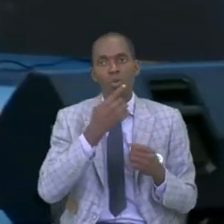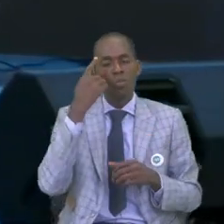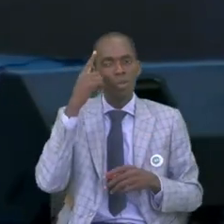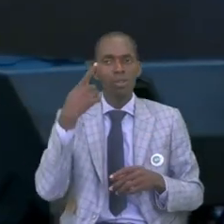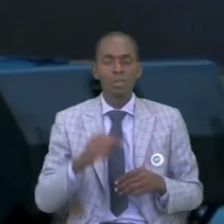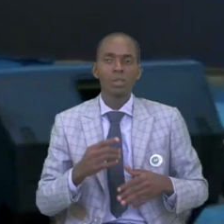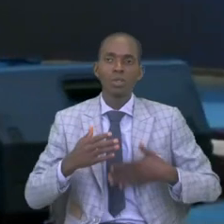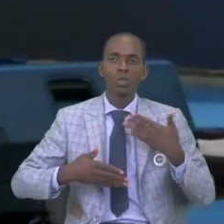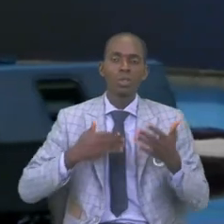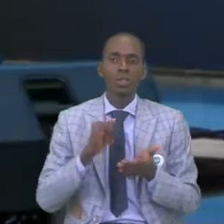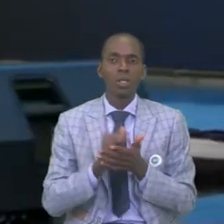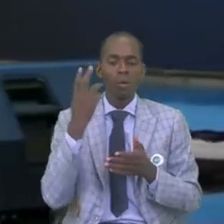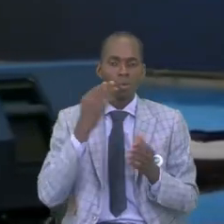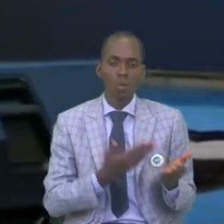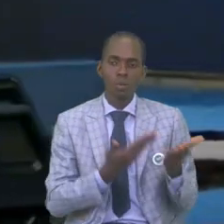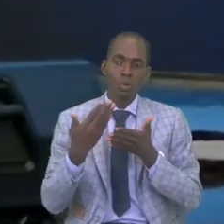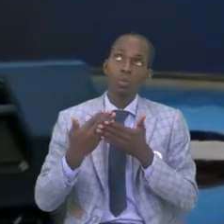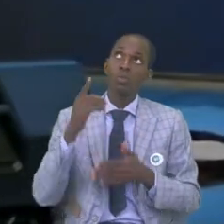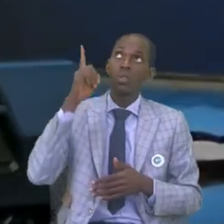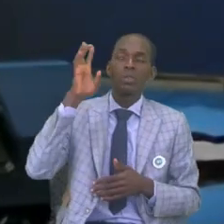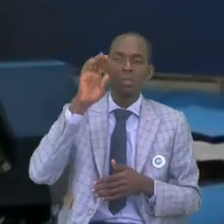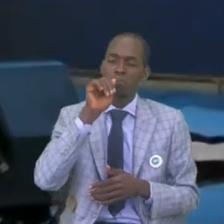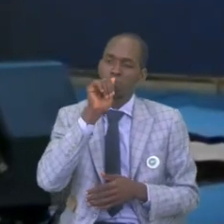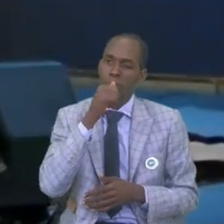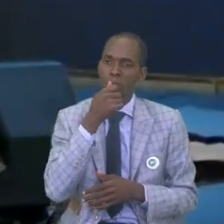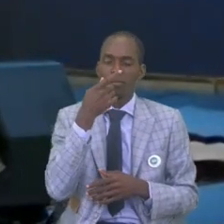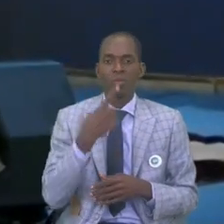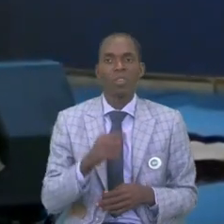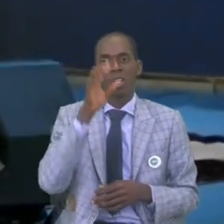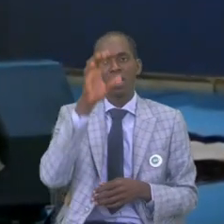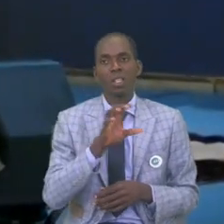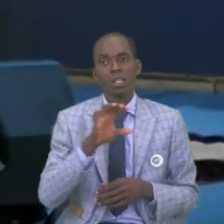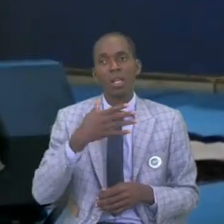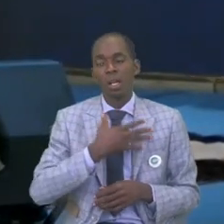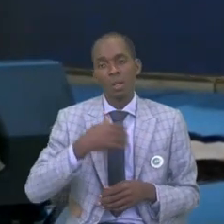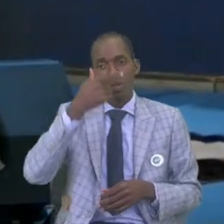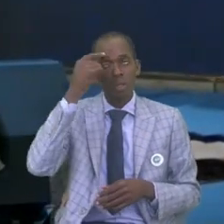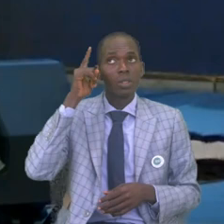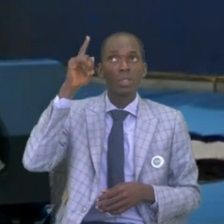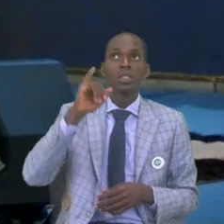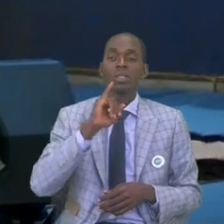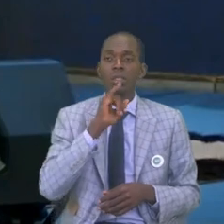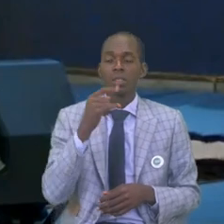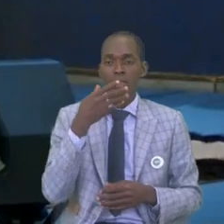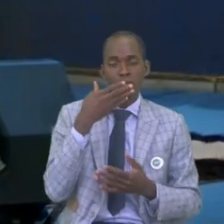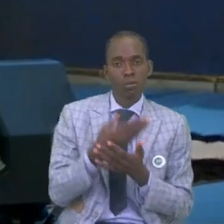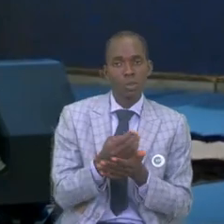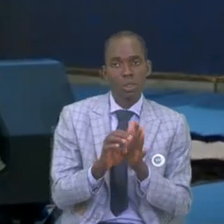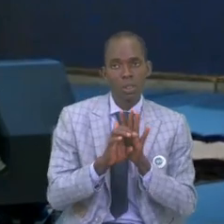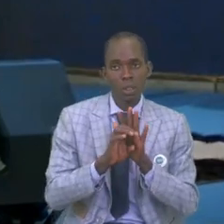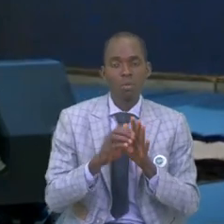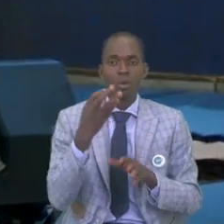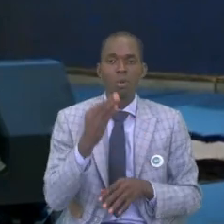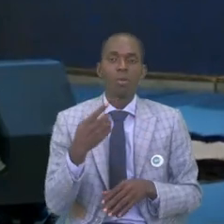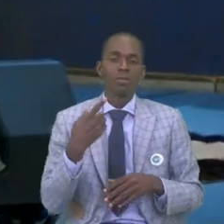that was set before him, he endured the cross. And because he is the exemplar of the